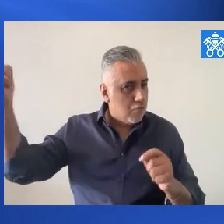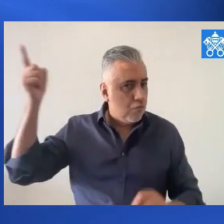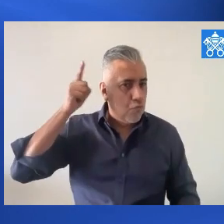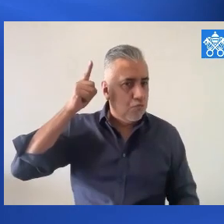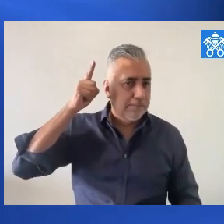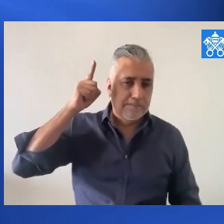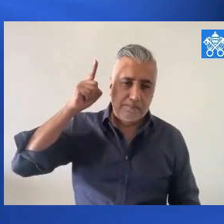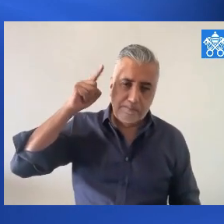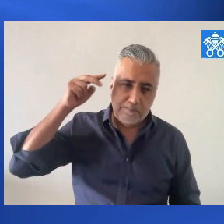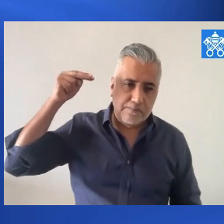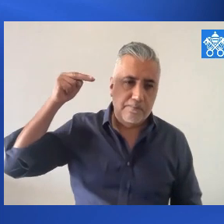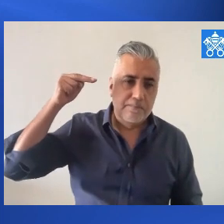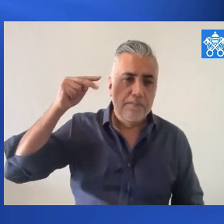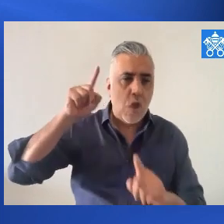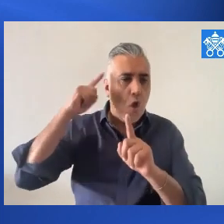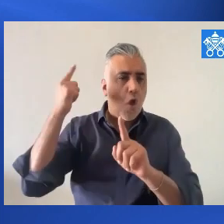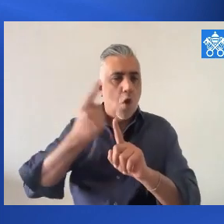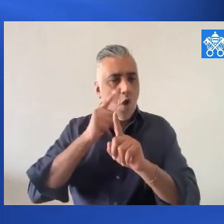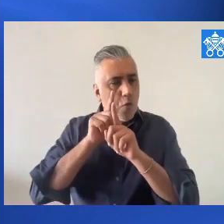always faithful to us and close to us.